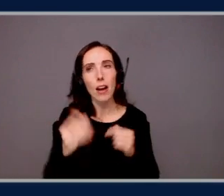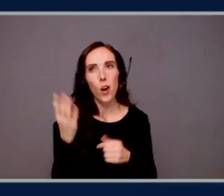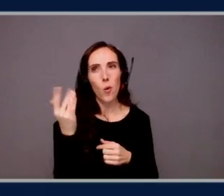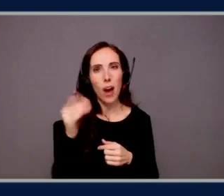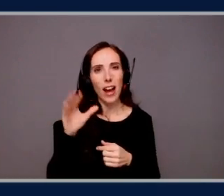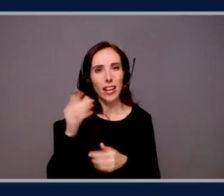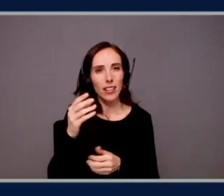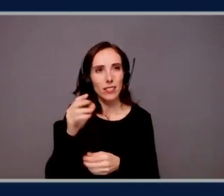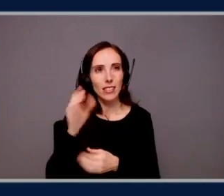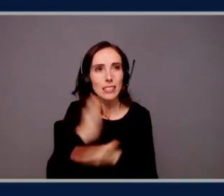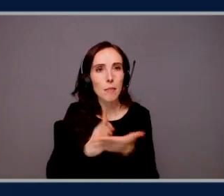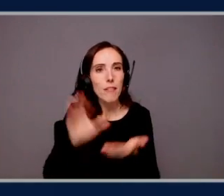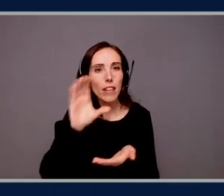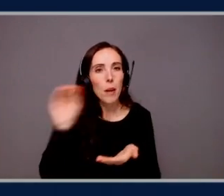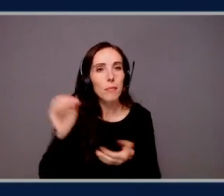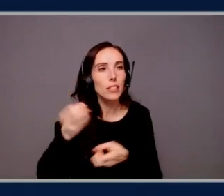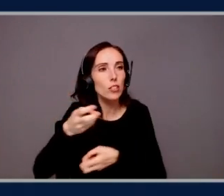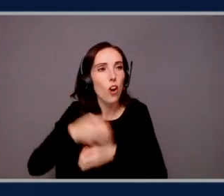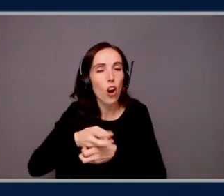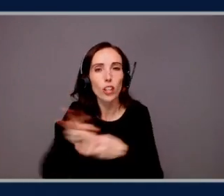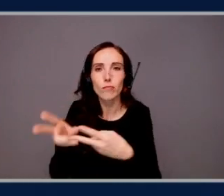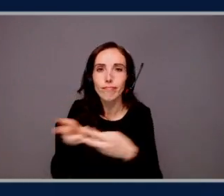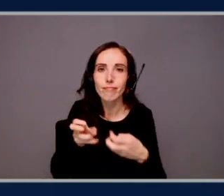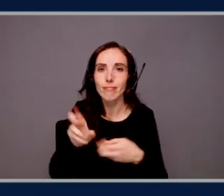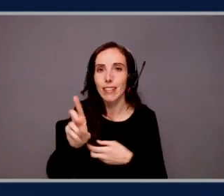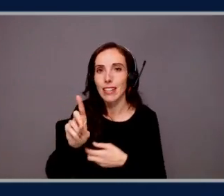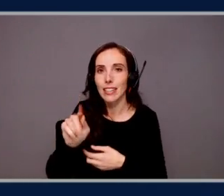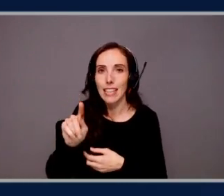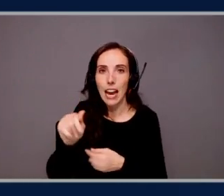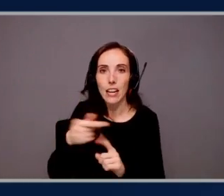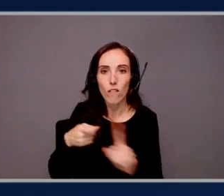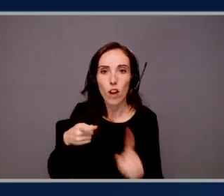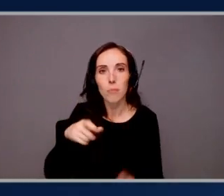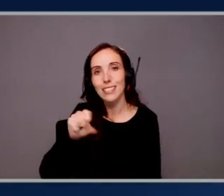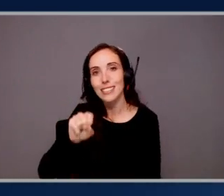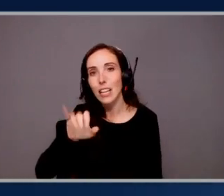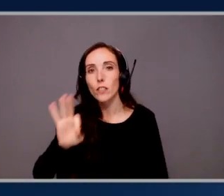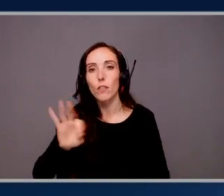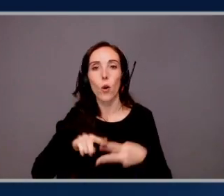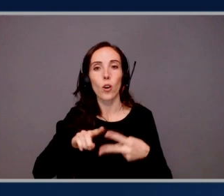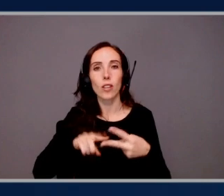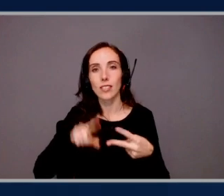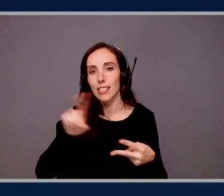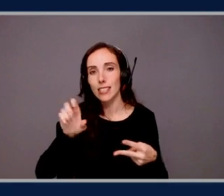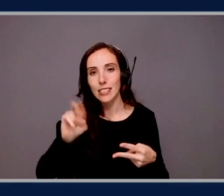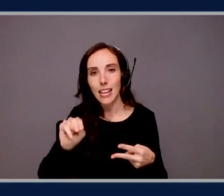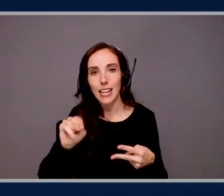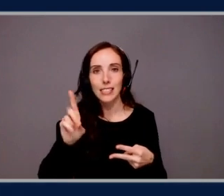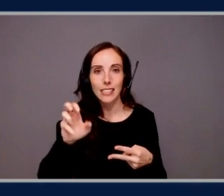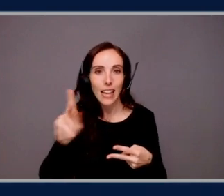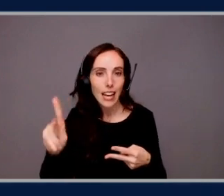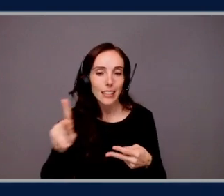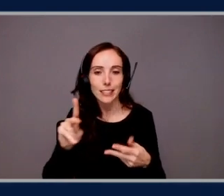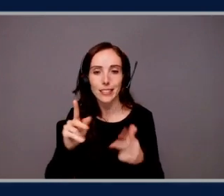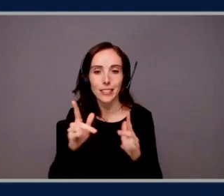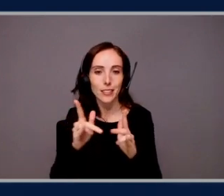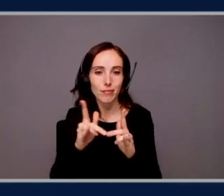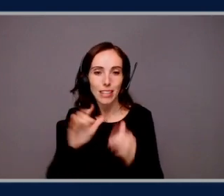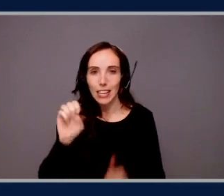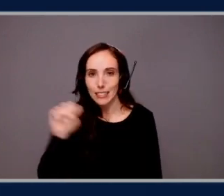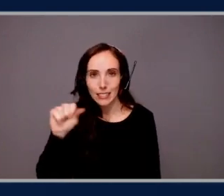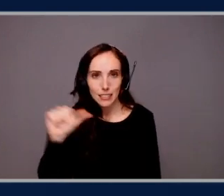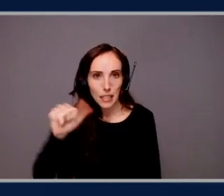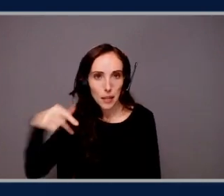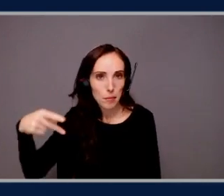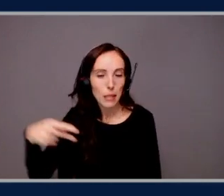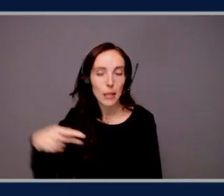like Salesforce, ServiceNow, Zendesk, SAP? So the biggest reason why is in the application space,